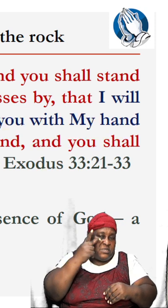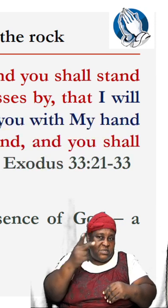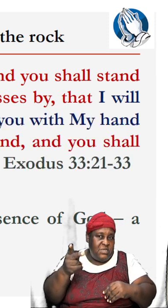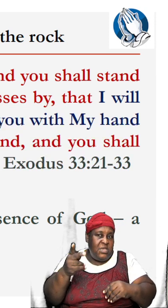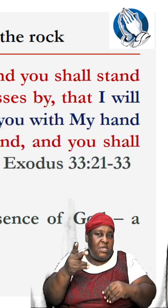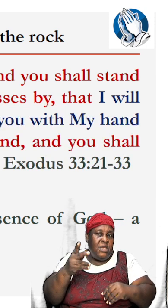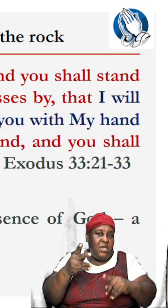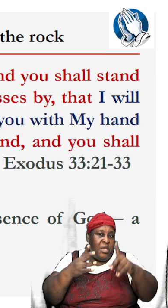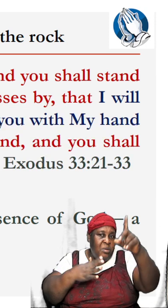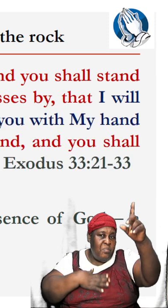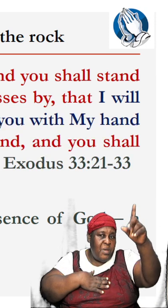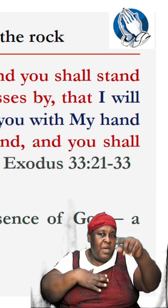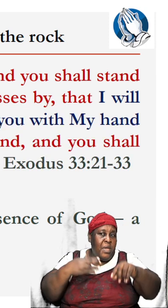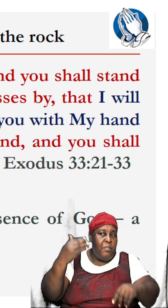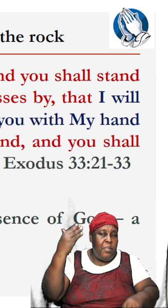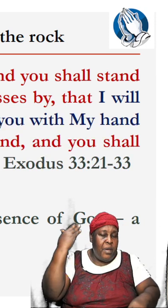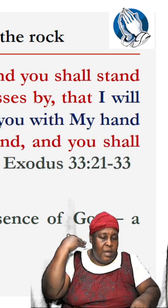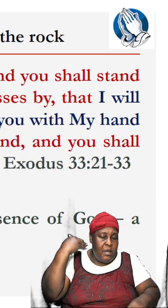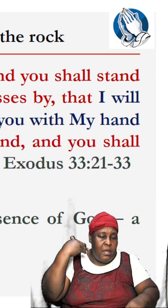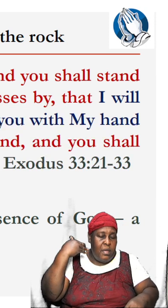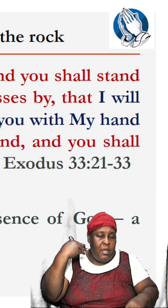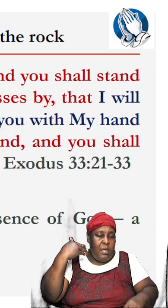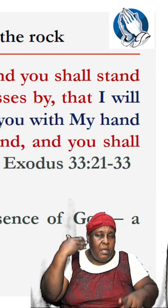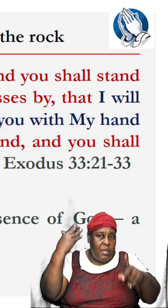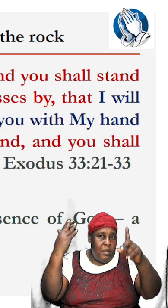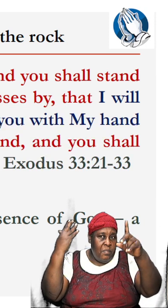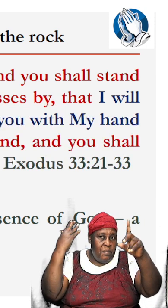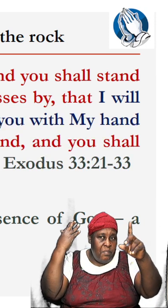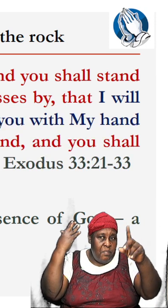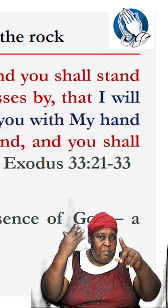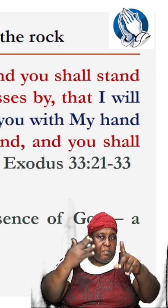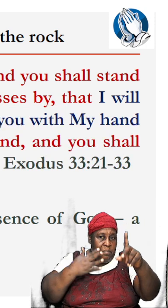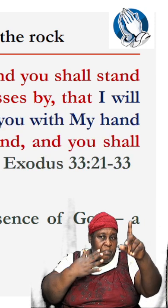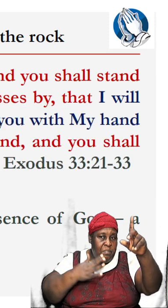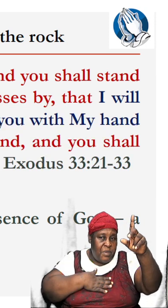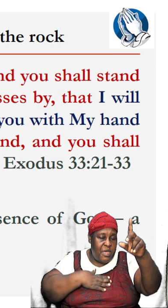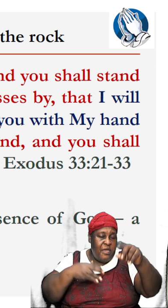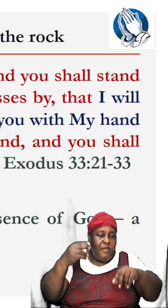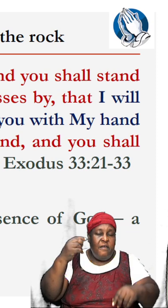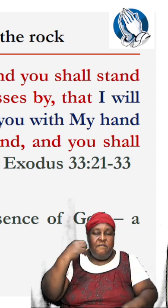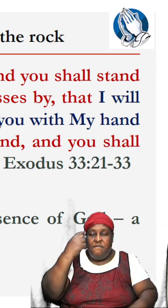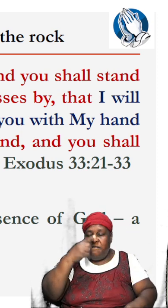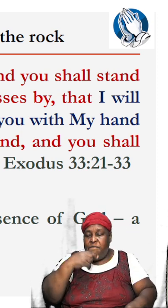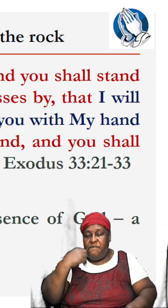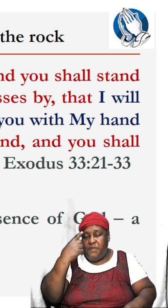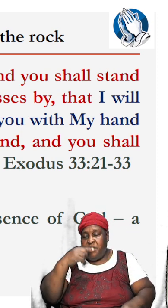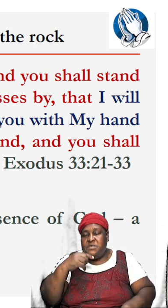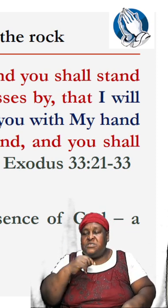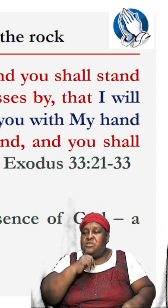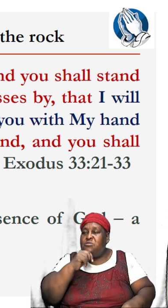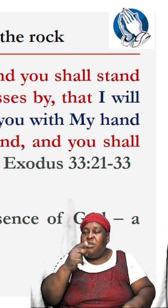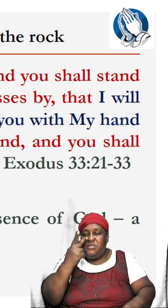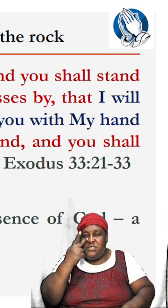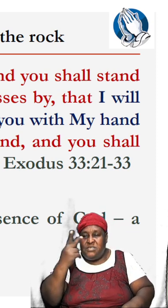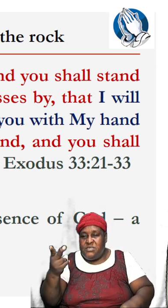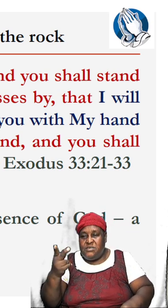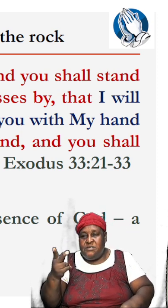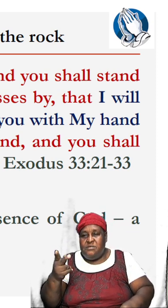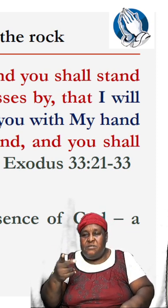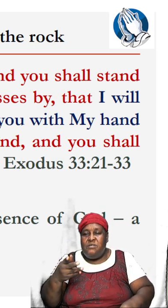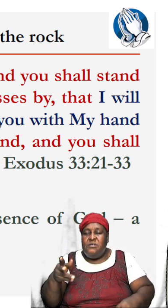not be seen. Every one of us can find a place in the presence of God. There's a place in